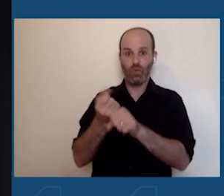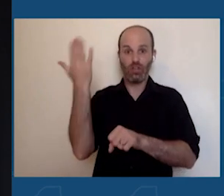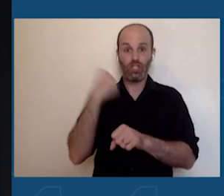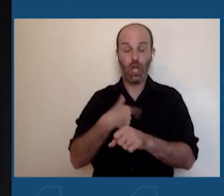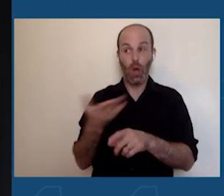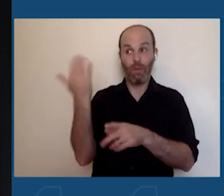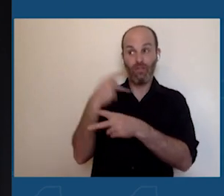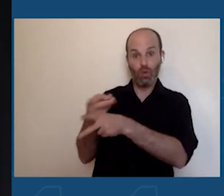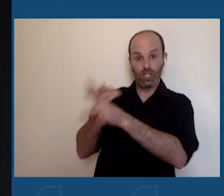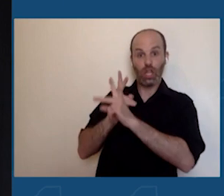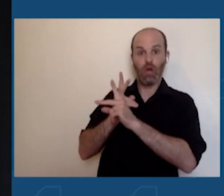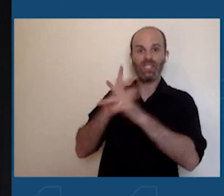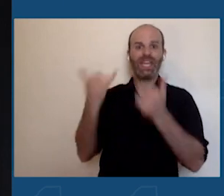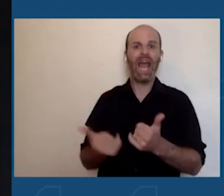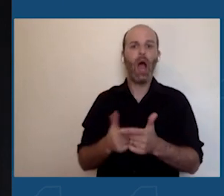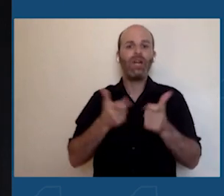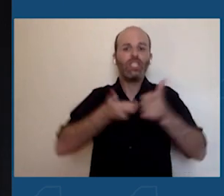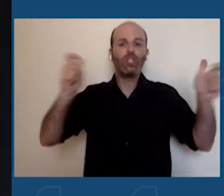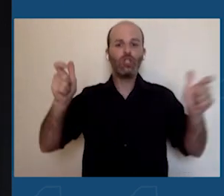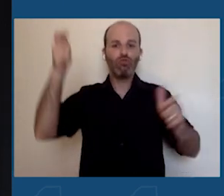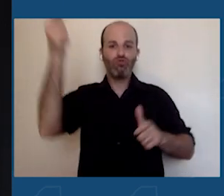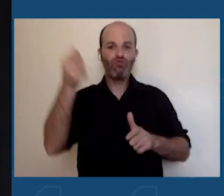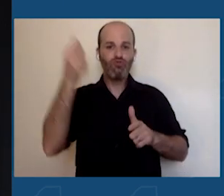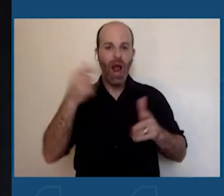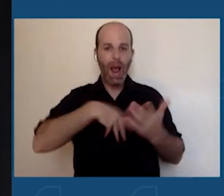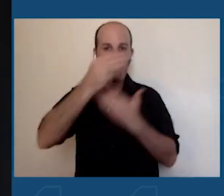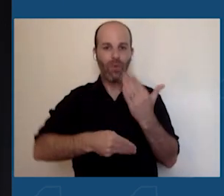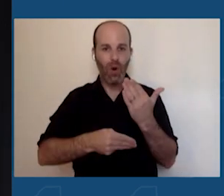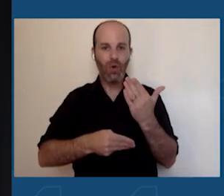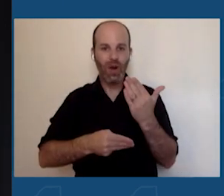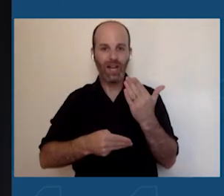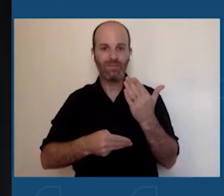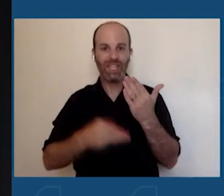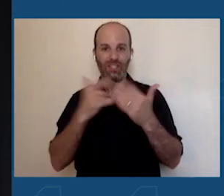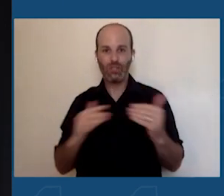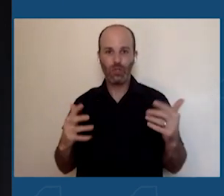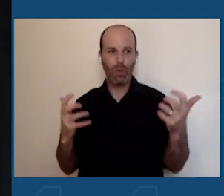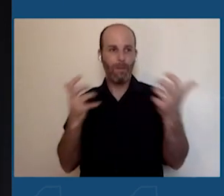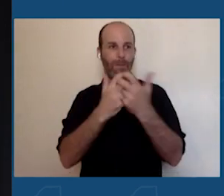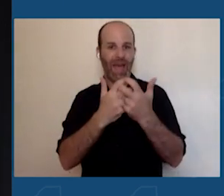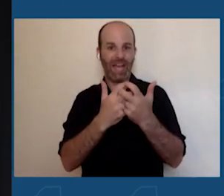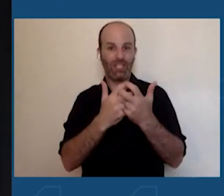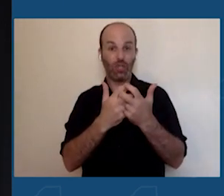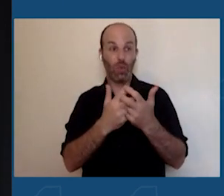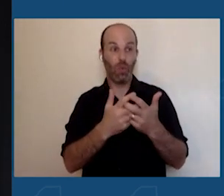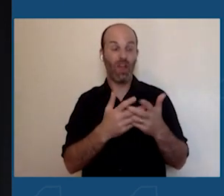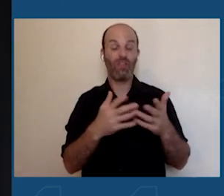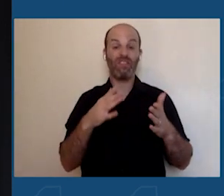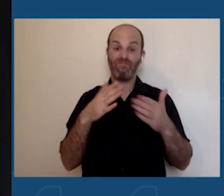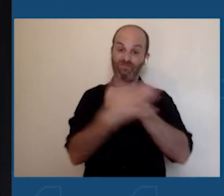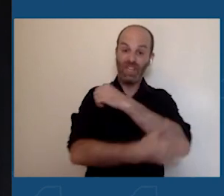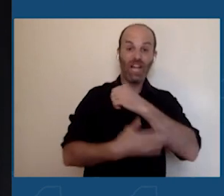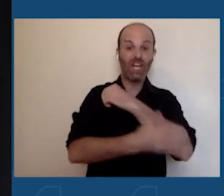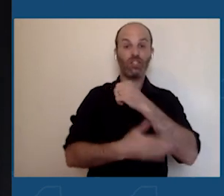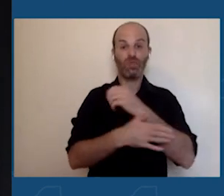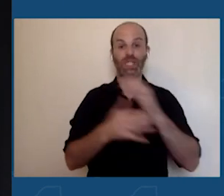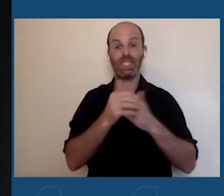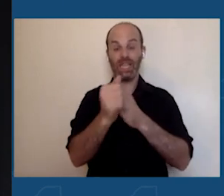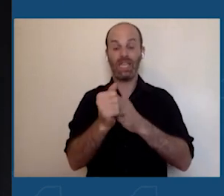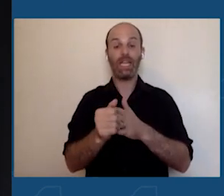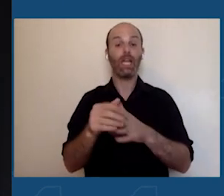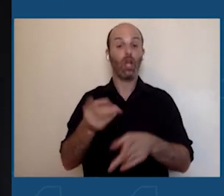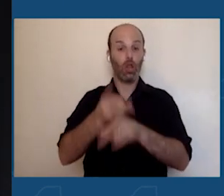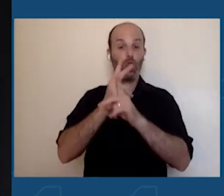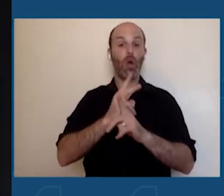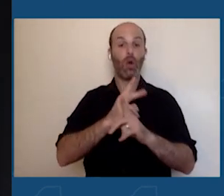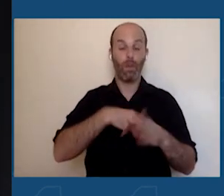grant program that no other state is doing to match up with the nation's leading loan program, $1 billion a year in loans. And that's all going into projects across the